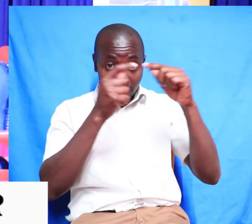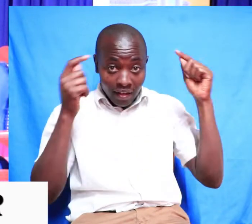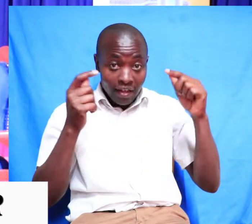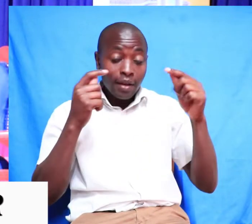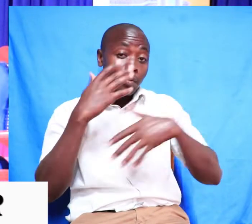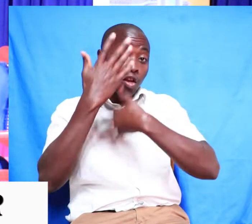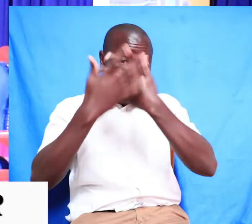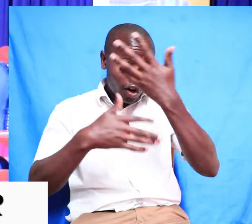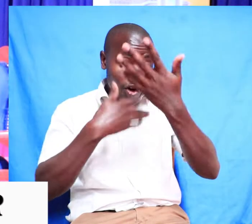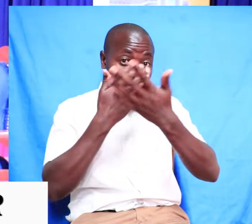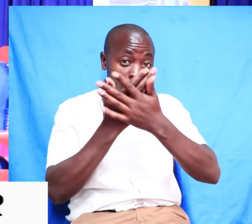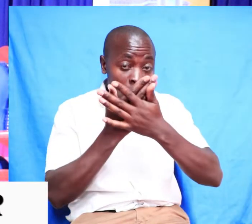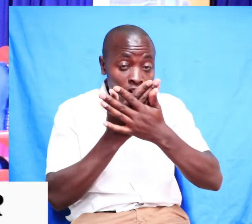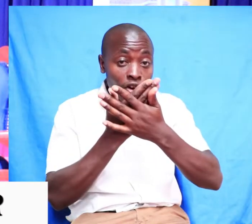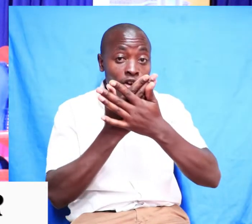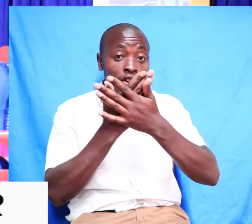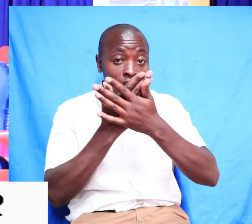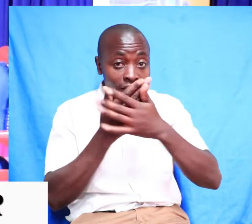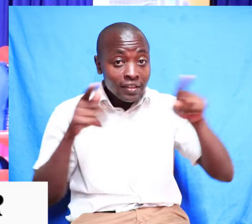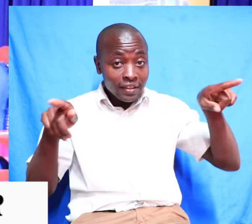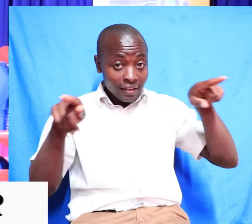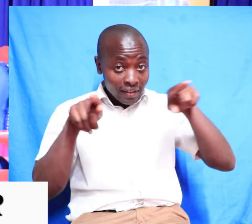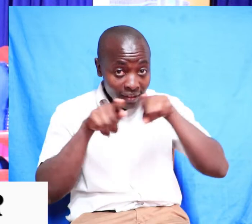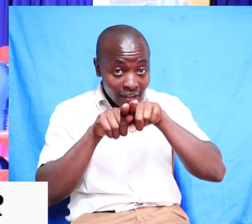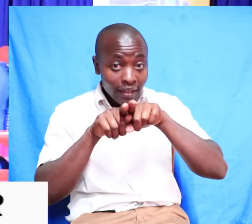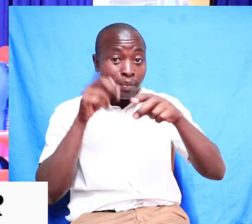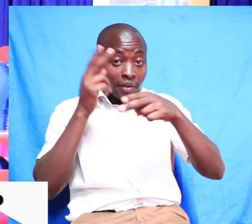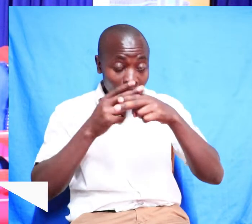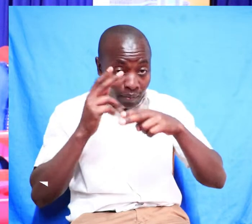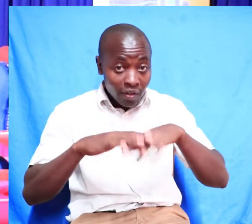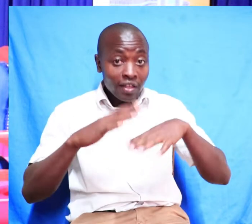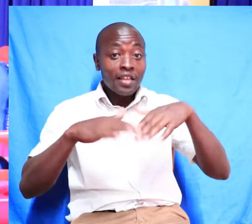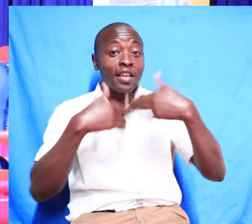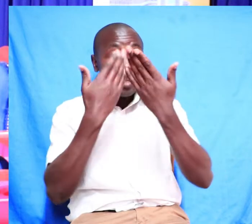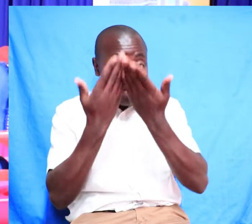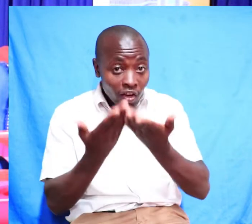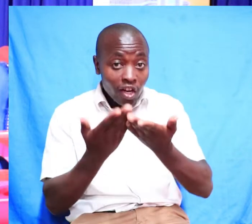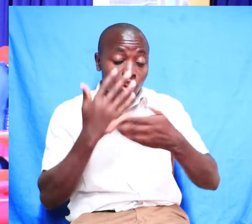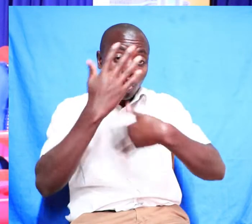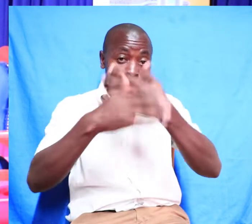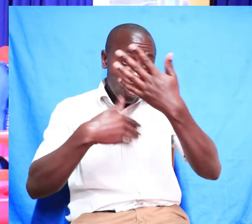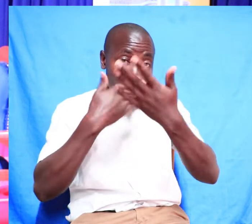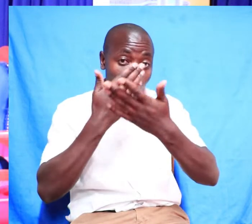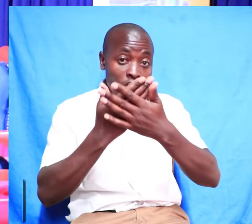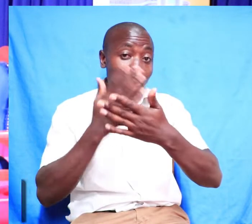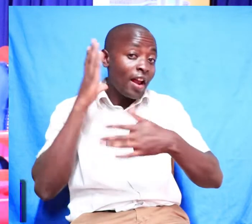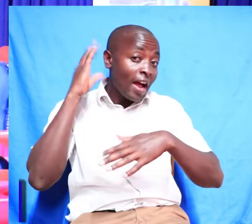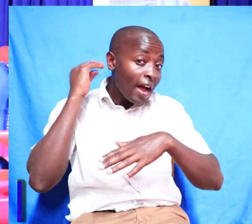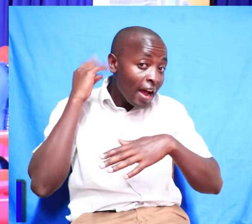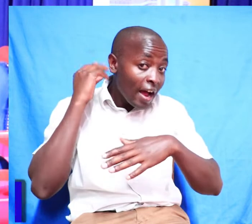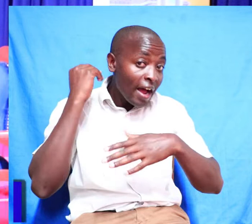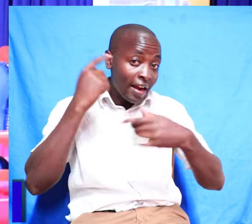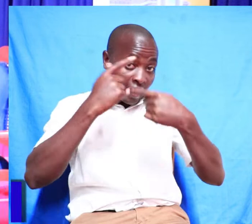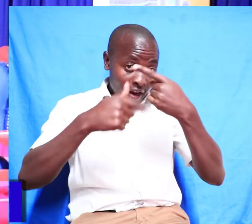Horonite, Tobiah the Ammonite official, and Geshem the Arab heard about it,